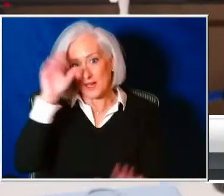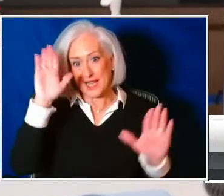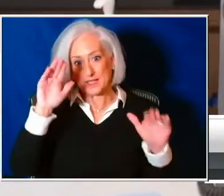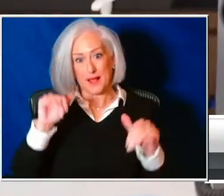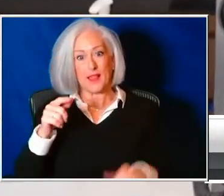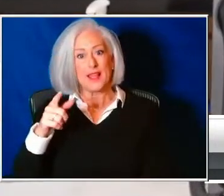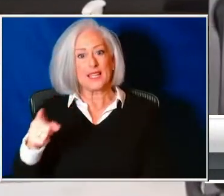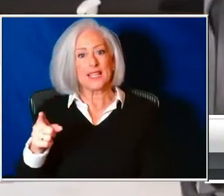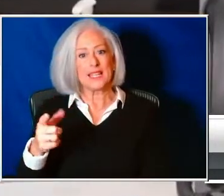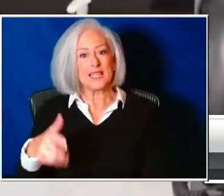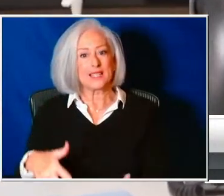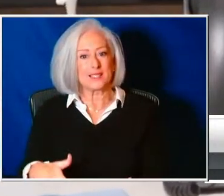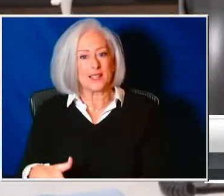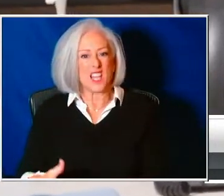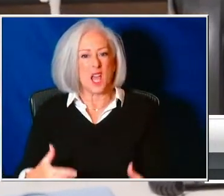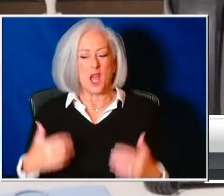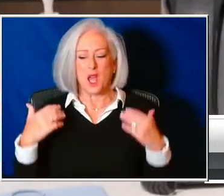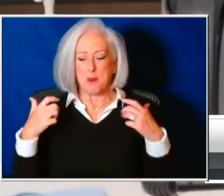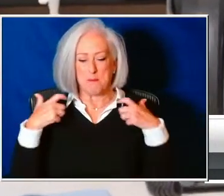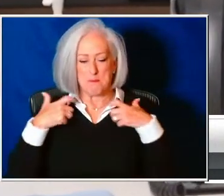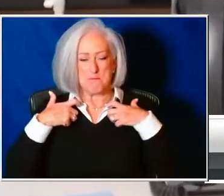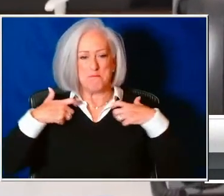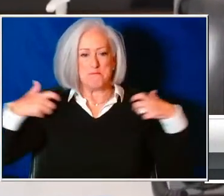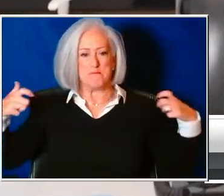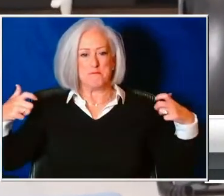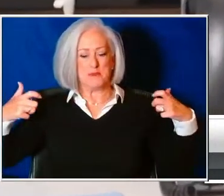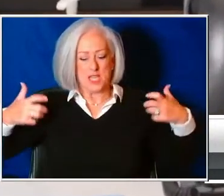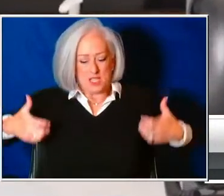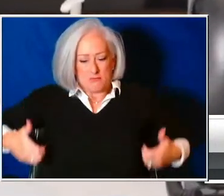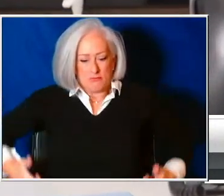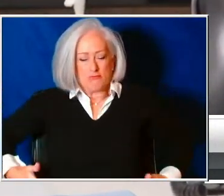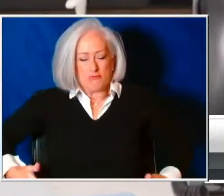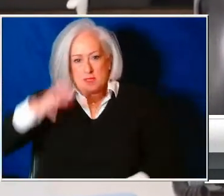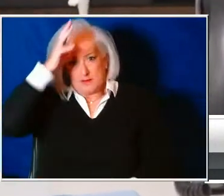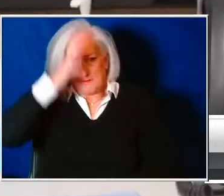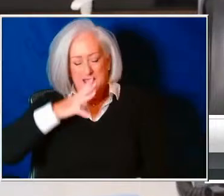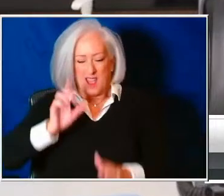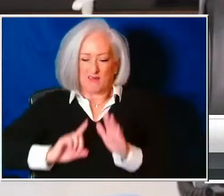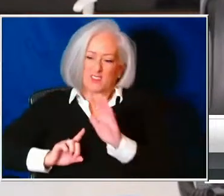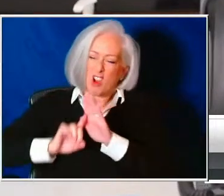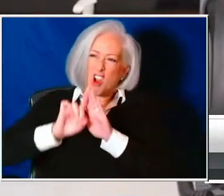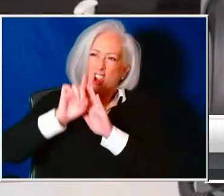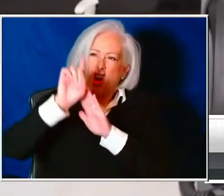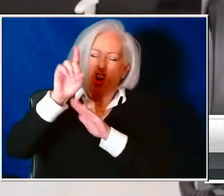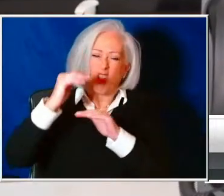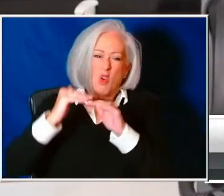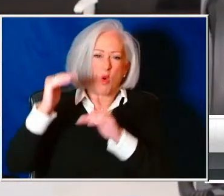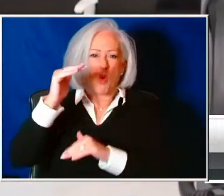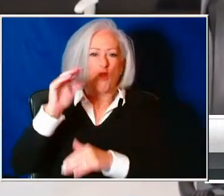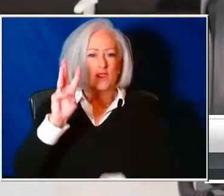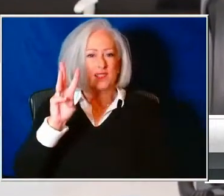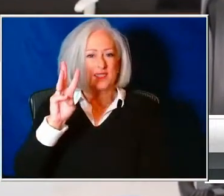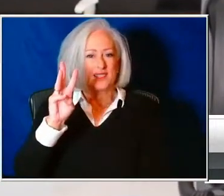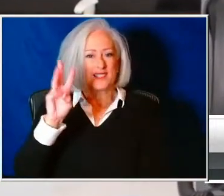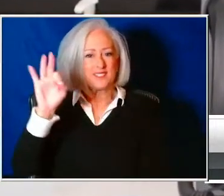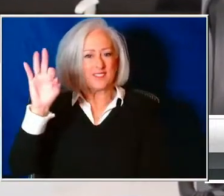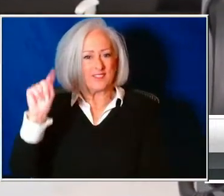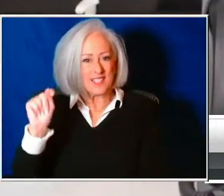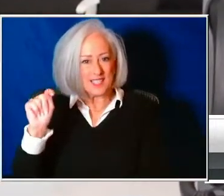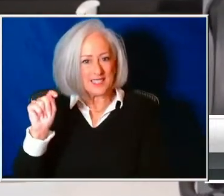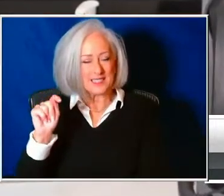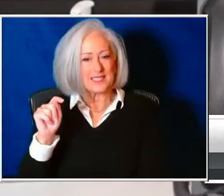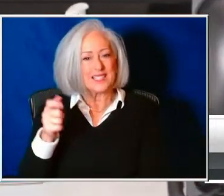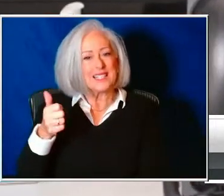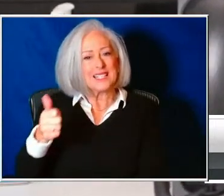just a big guy, barrel-chested, a little over 6 foot, and he's always been a little on the what I